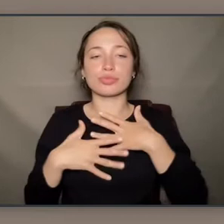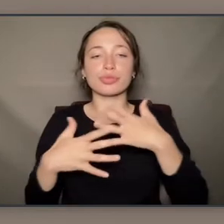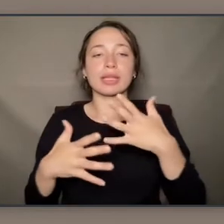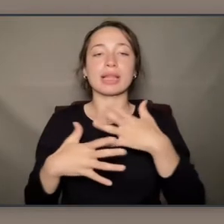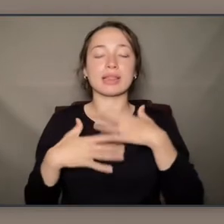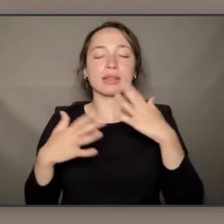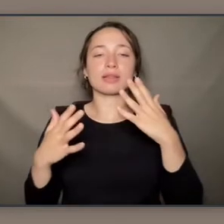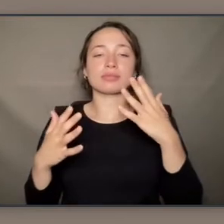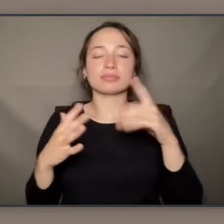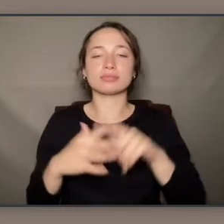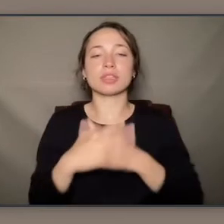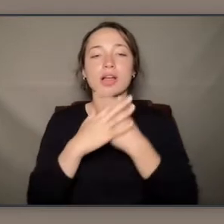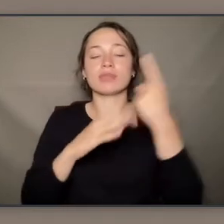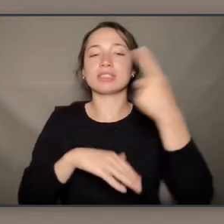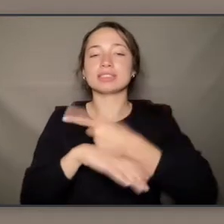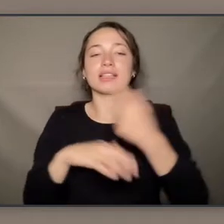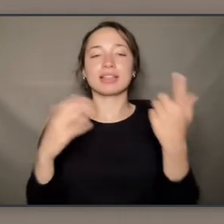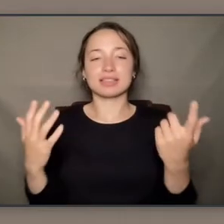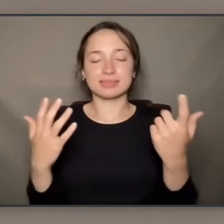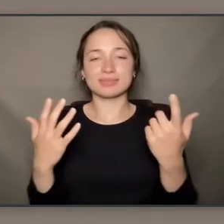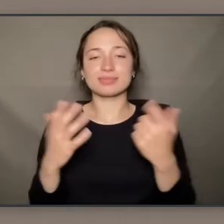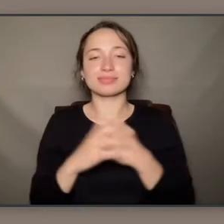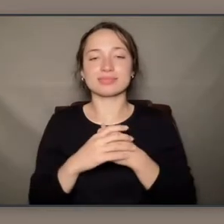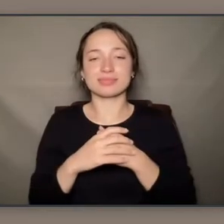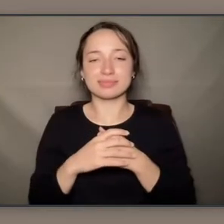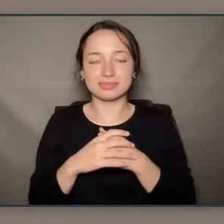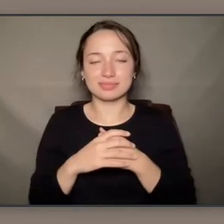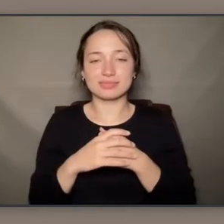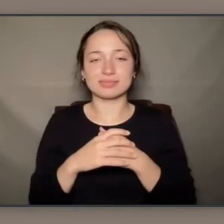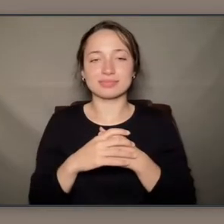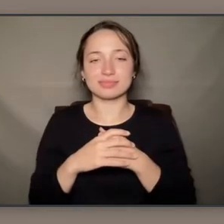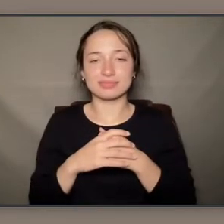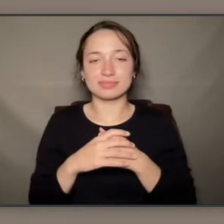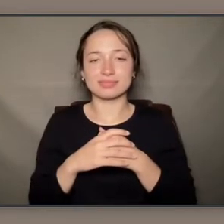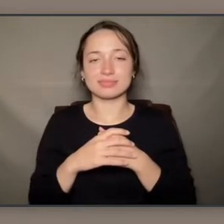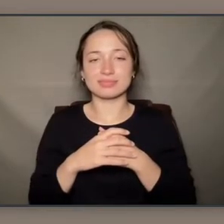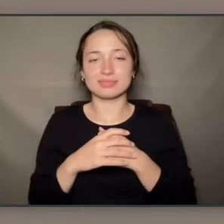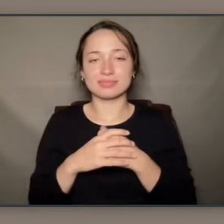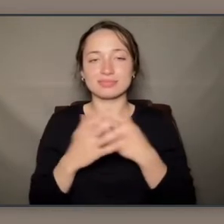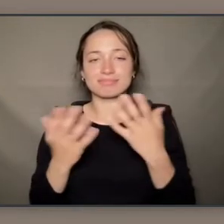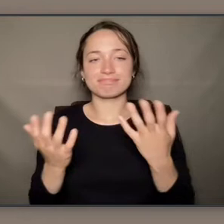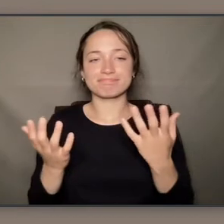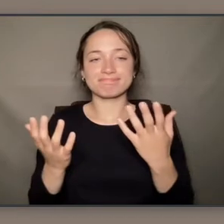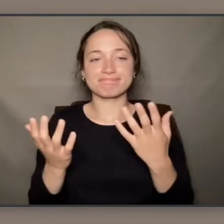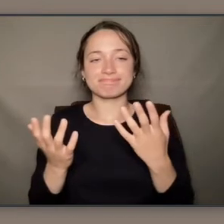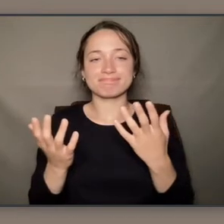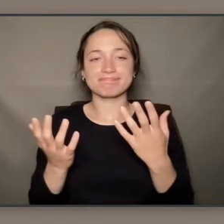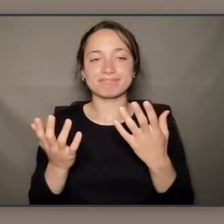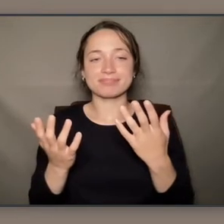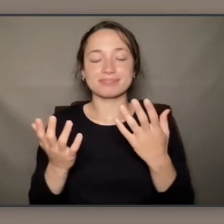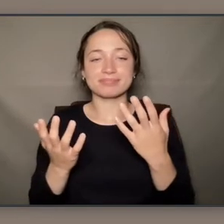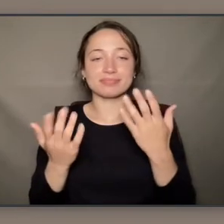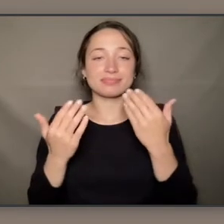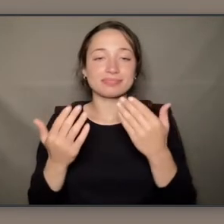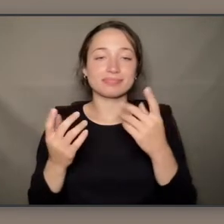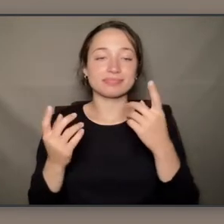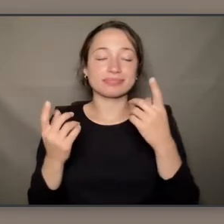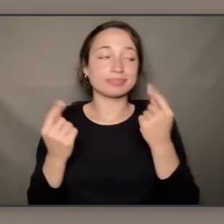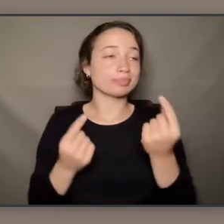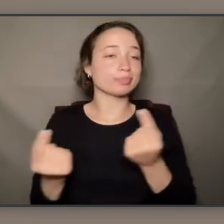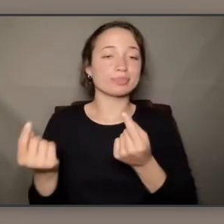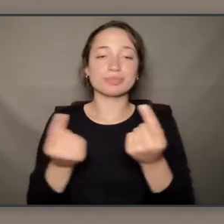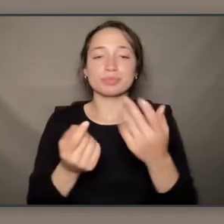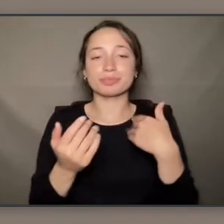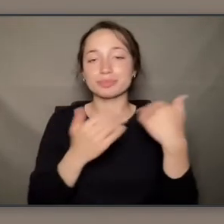just be, and maybe breathe in the coming of the day, and then